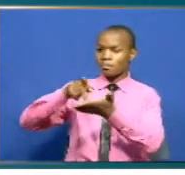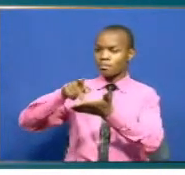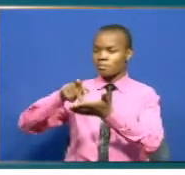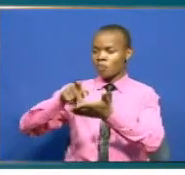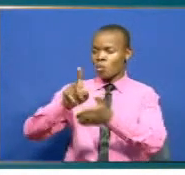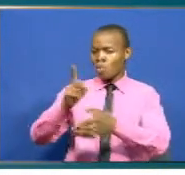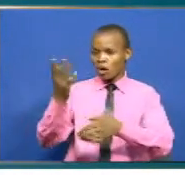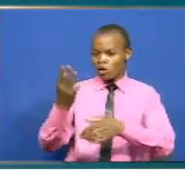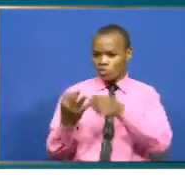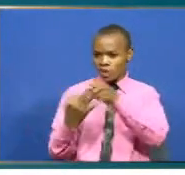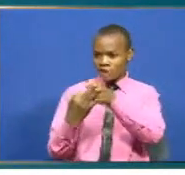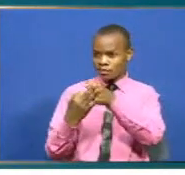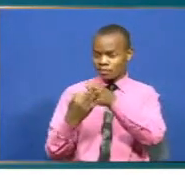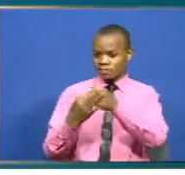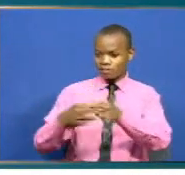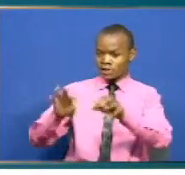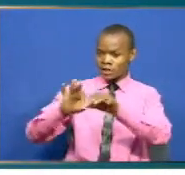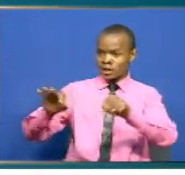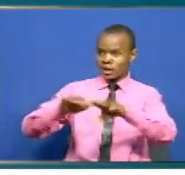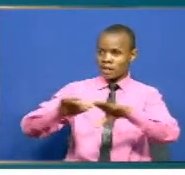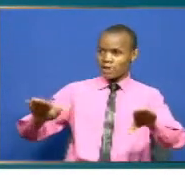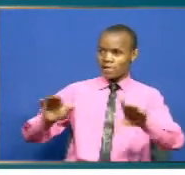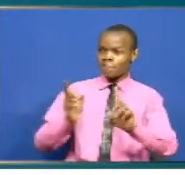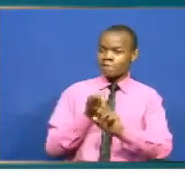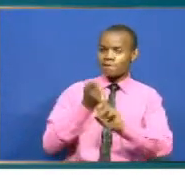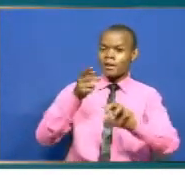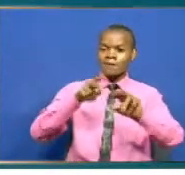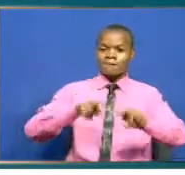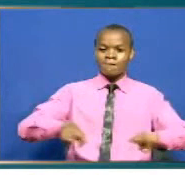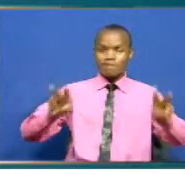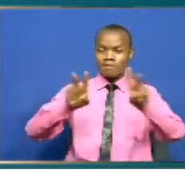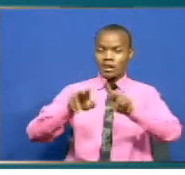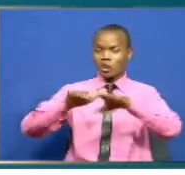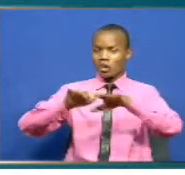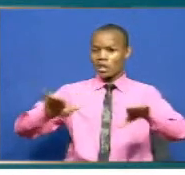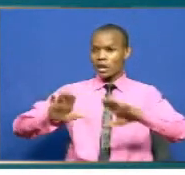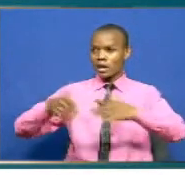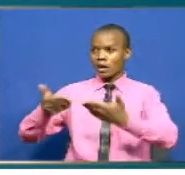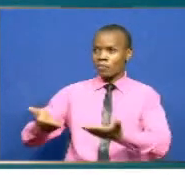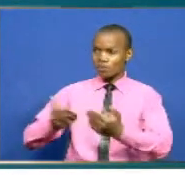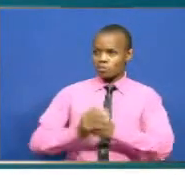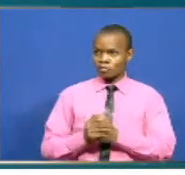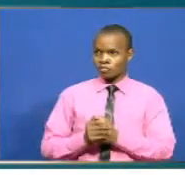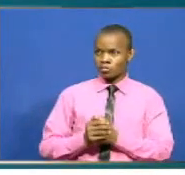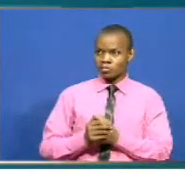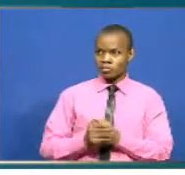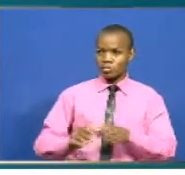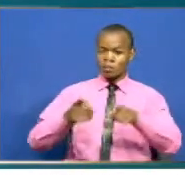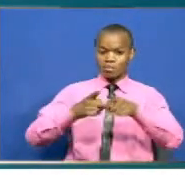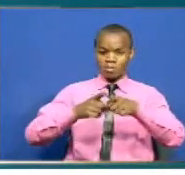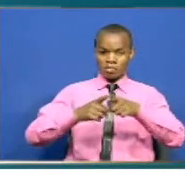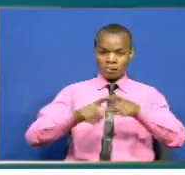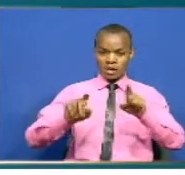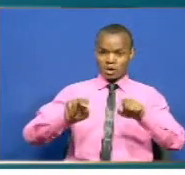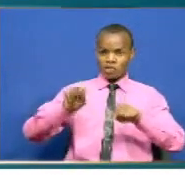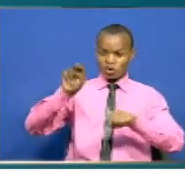at the value of your land at that level. Mm-hmm. For us, the value in our land is so